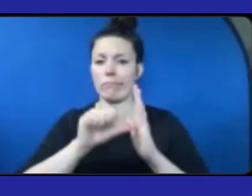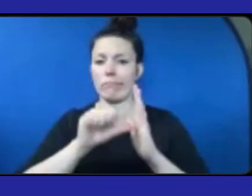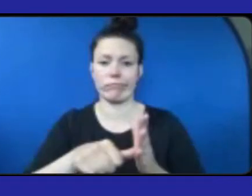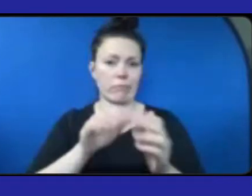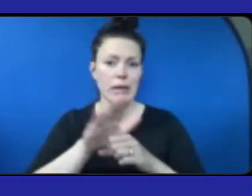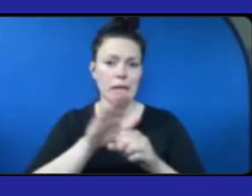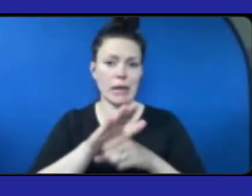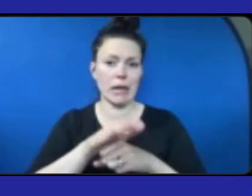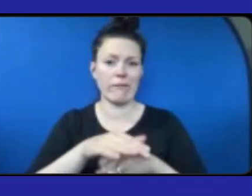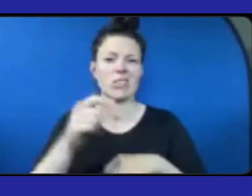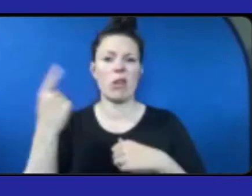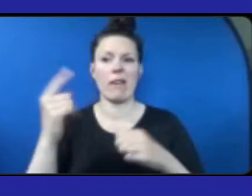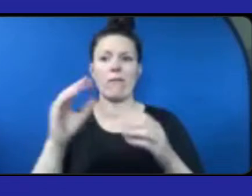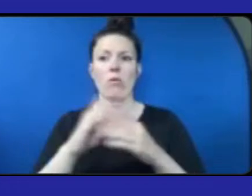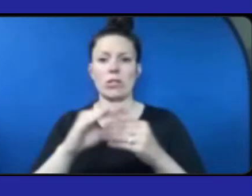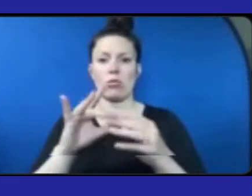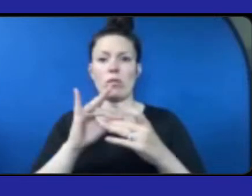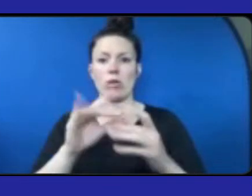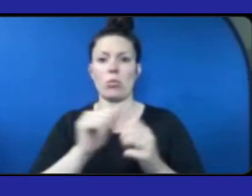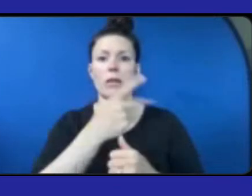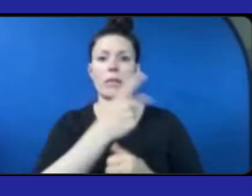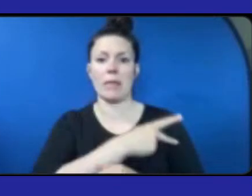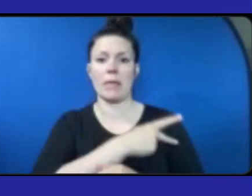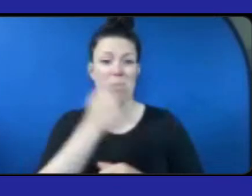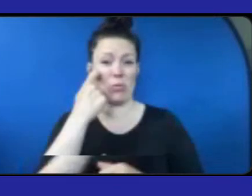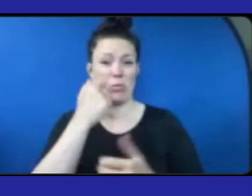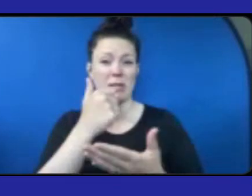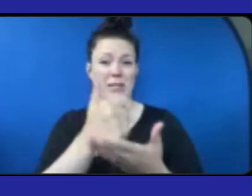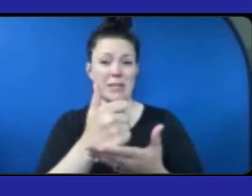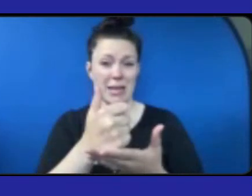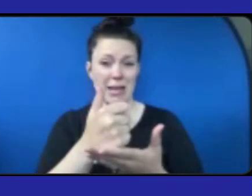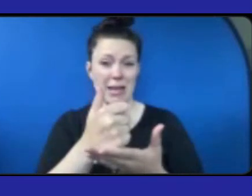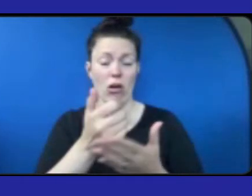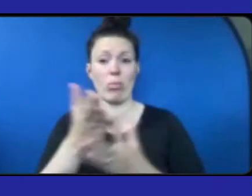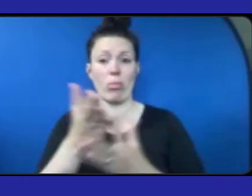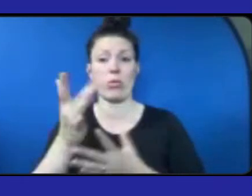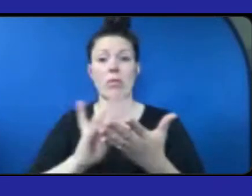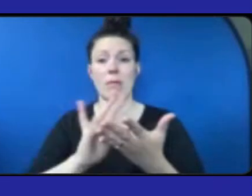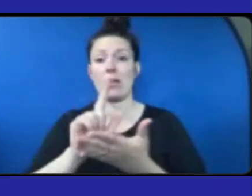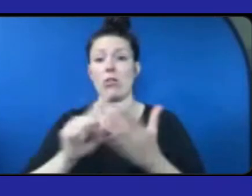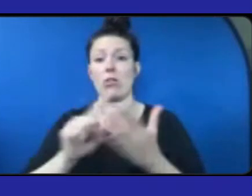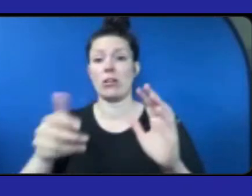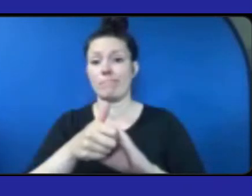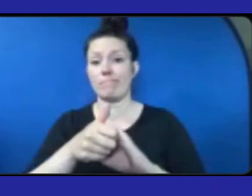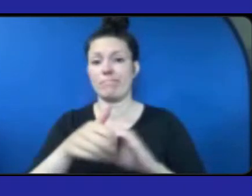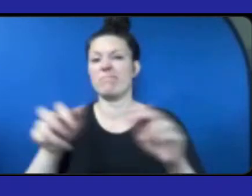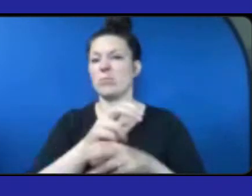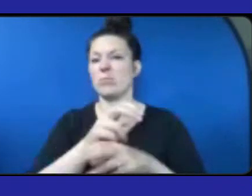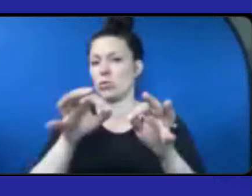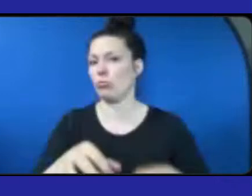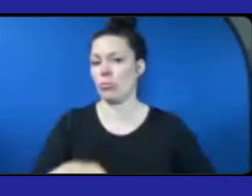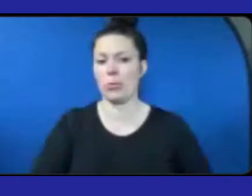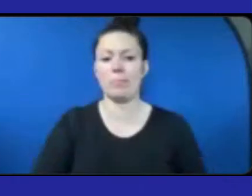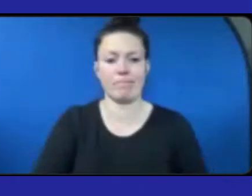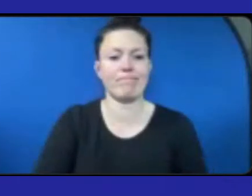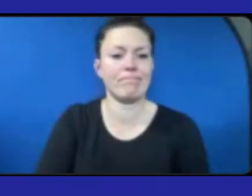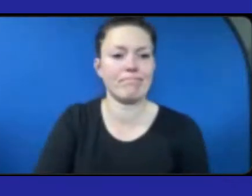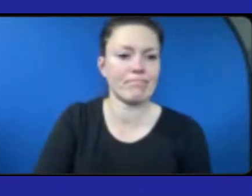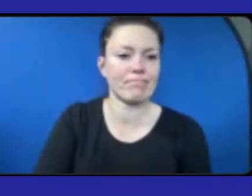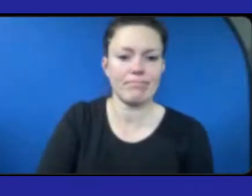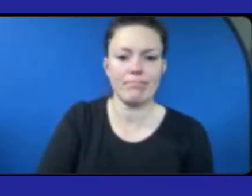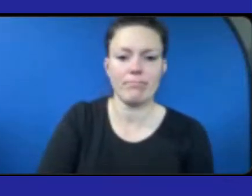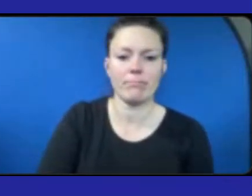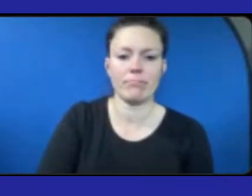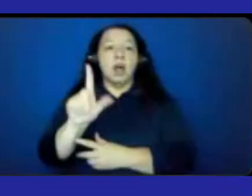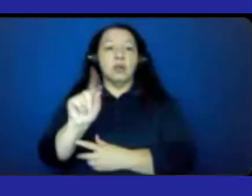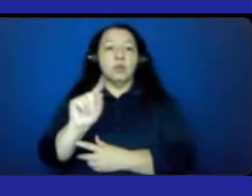story of a patient we were recently able to help through the medical legal partnership. In July of 2020, a staff